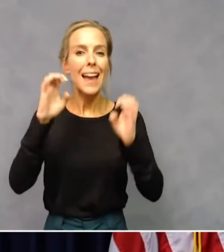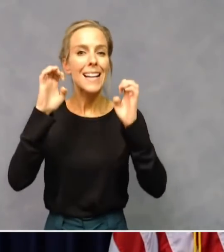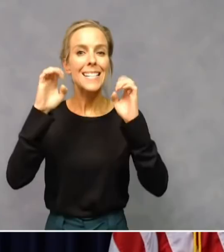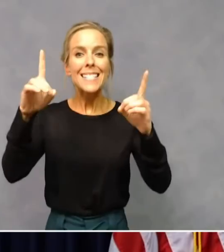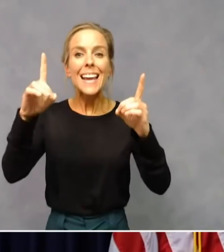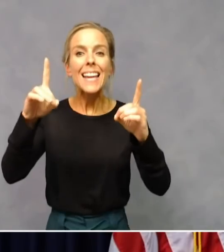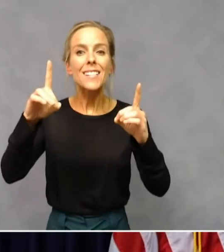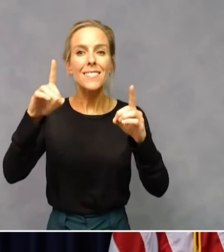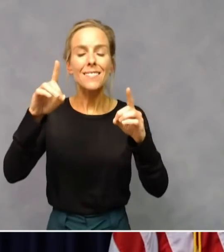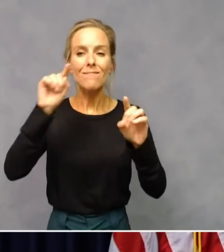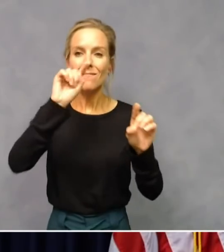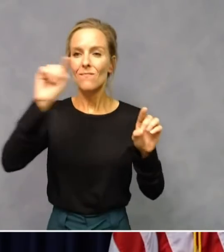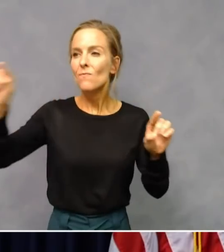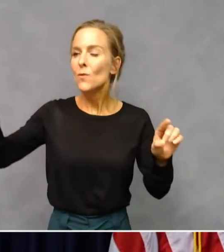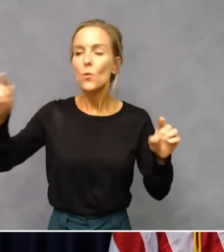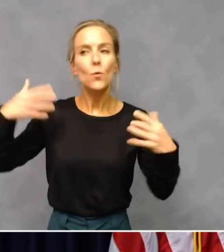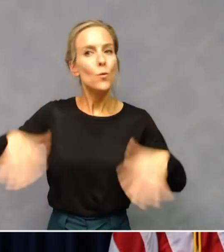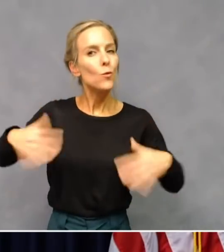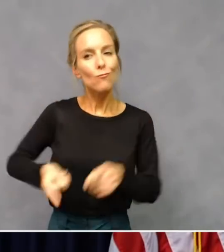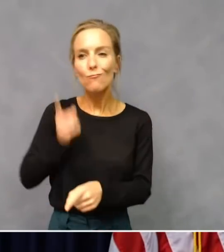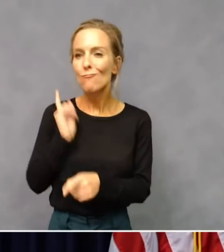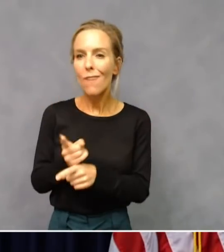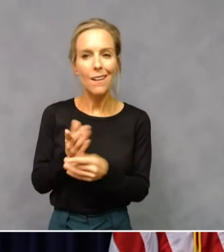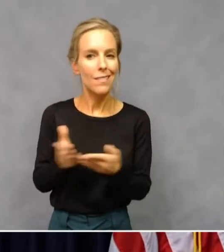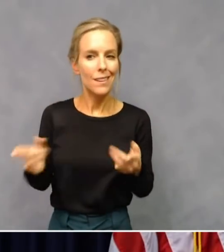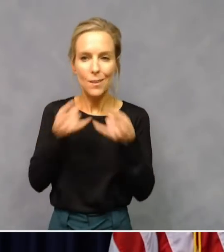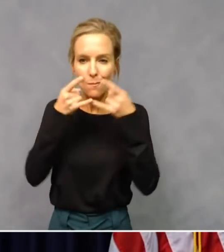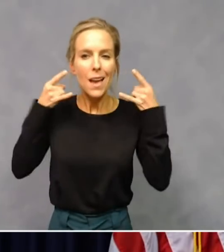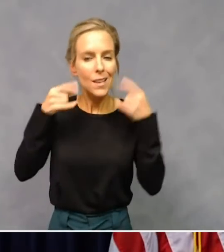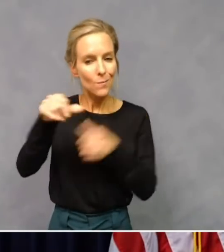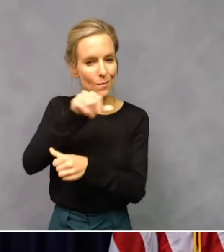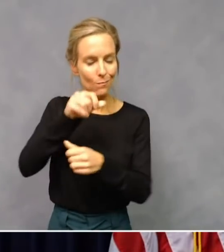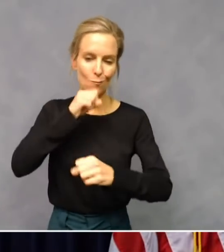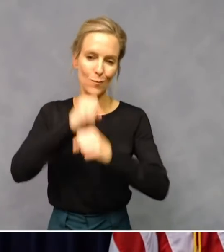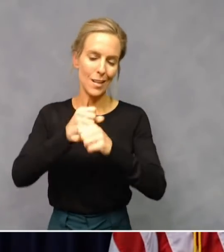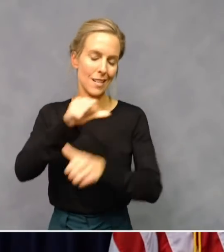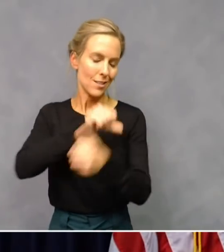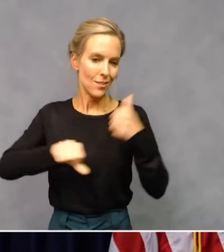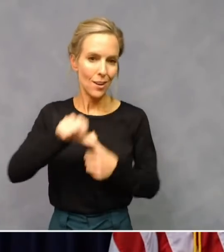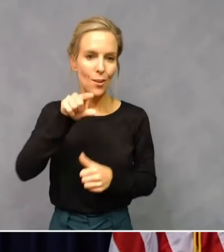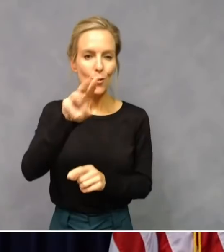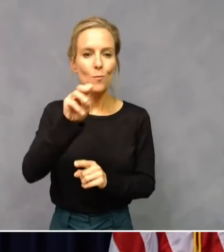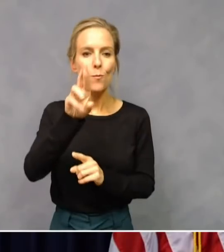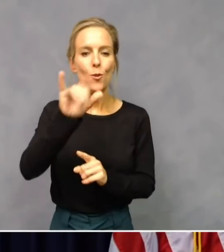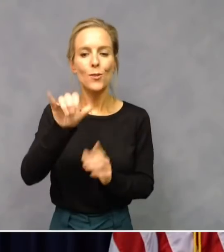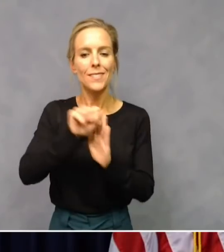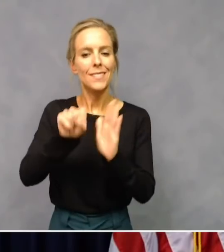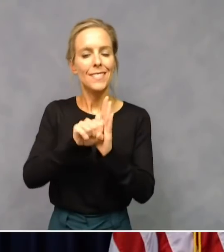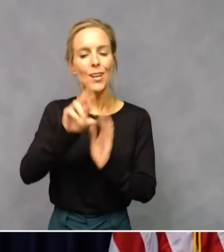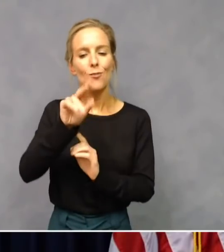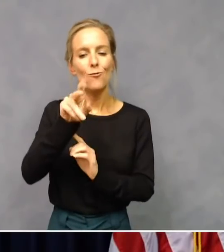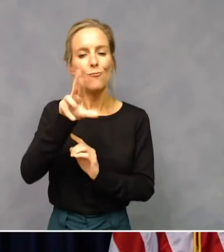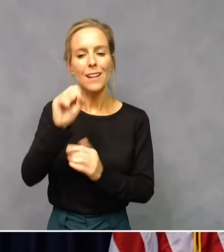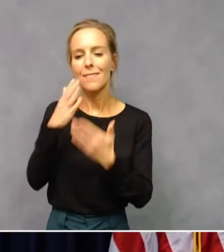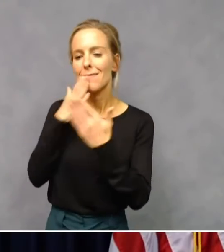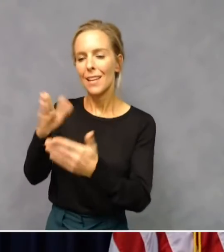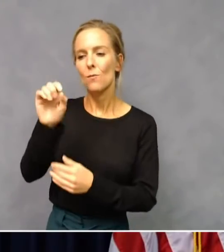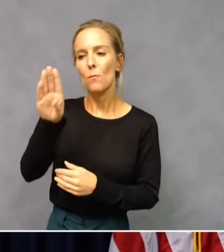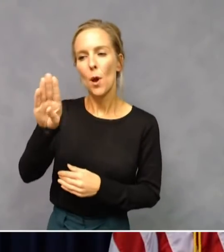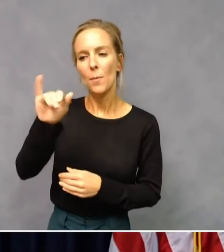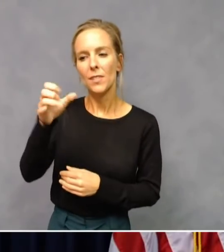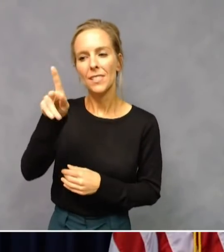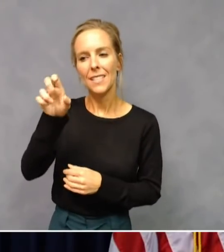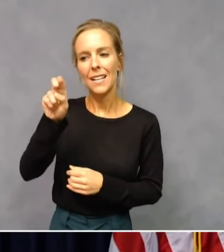thing, masking up, protecting one another. This is the Murray State Racers. Thank you to Bob Jackson and the whole